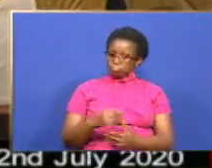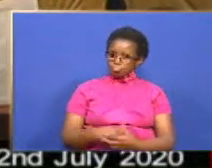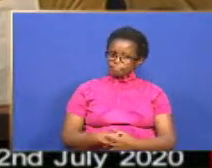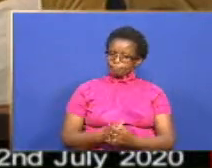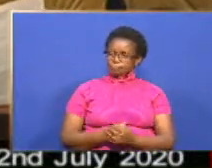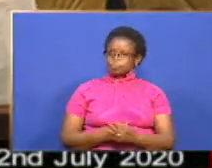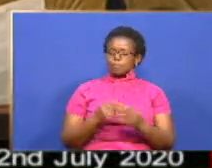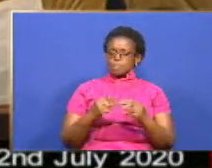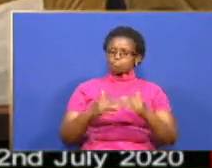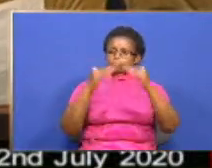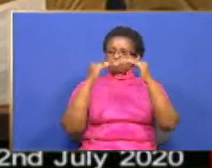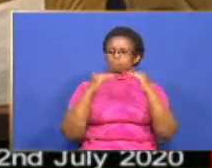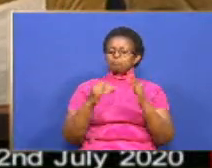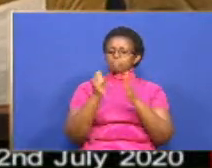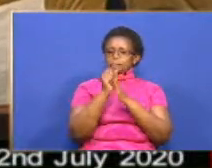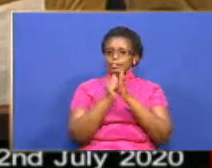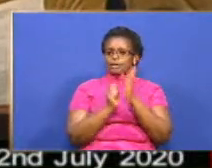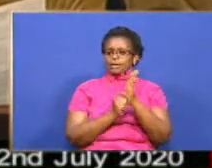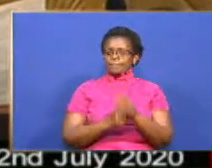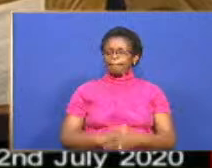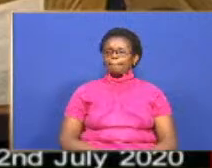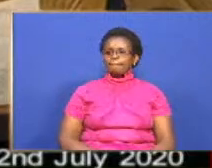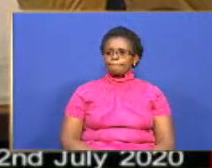to the next order.